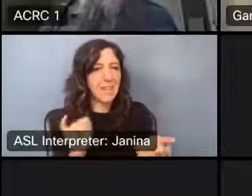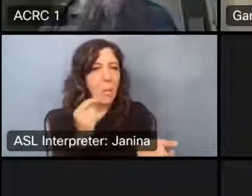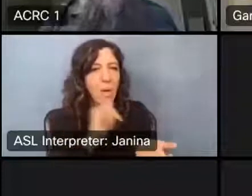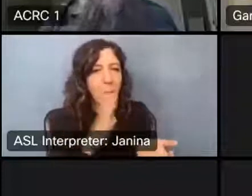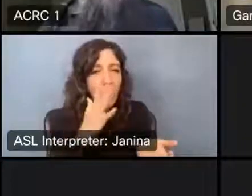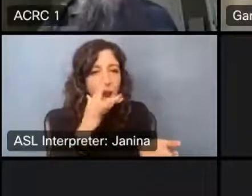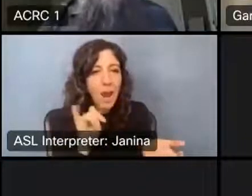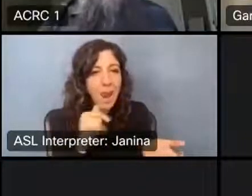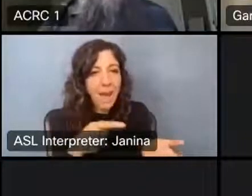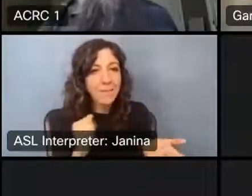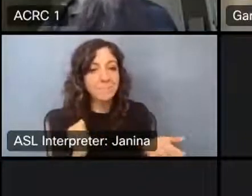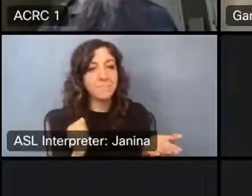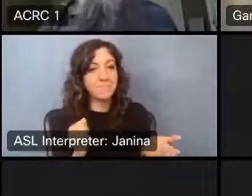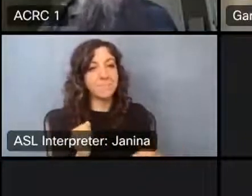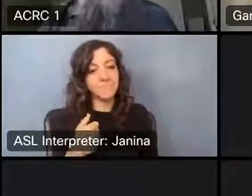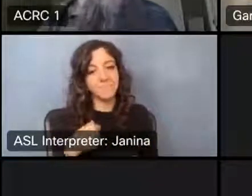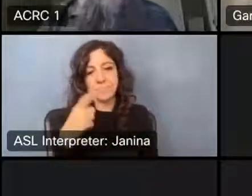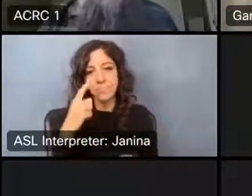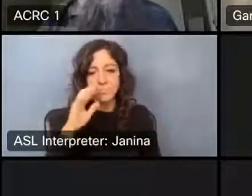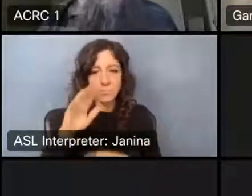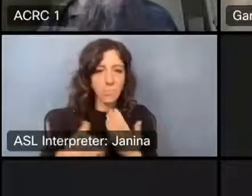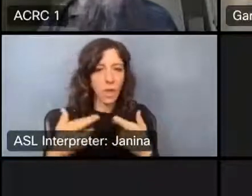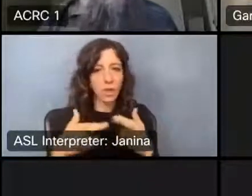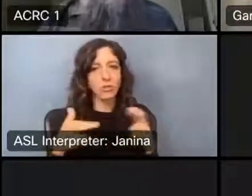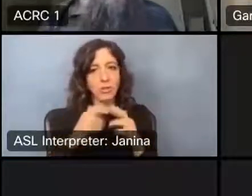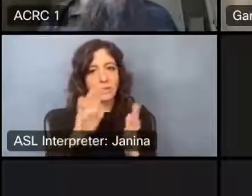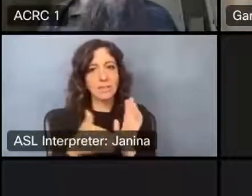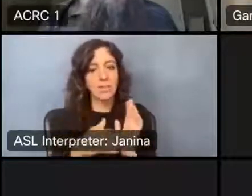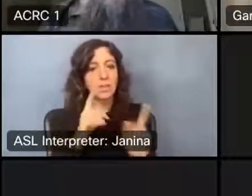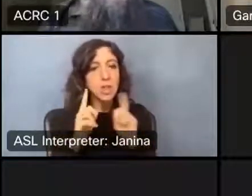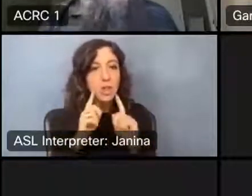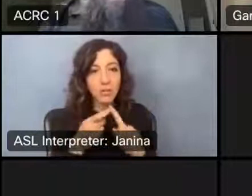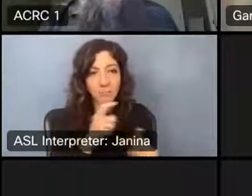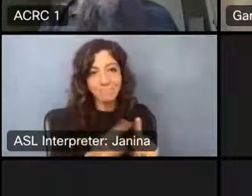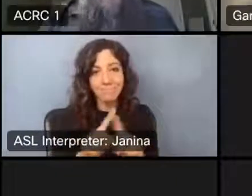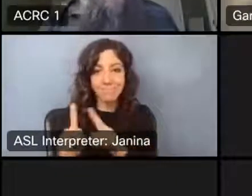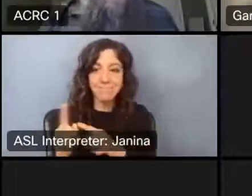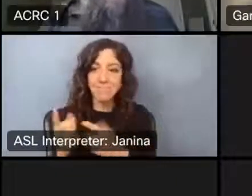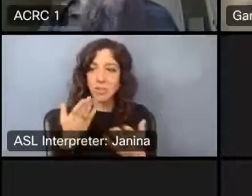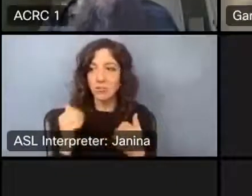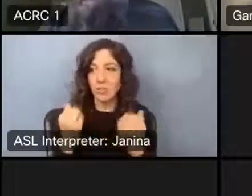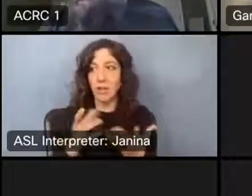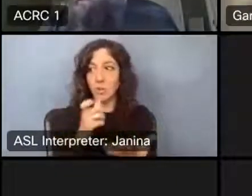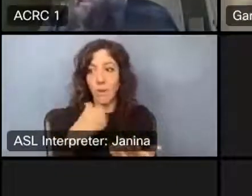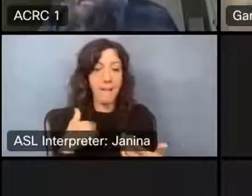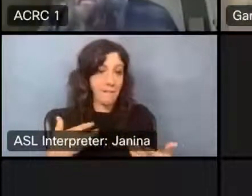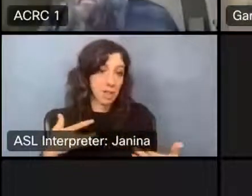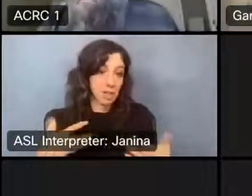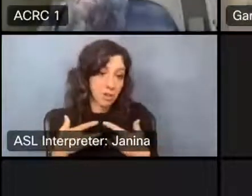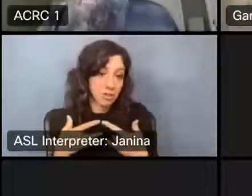I think that I think all the regional centers are hearing from service providers that are concerned related to